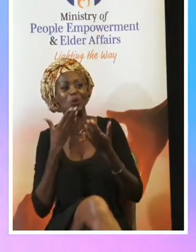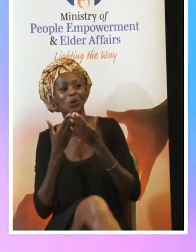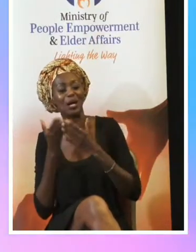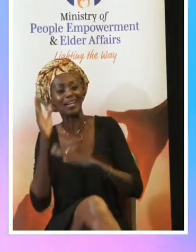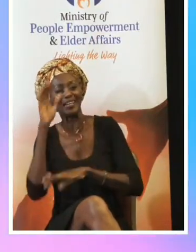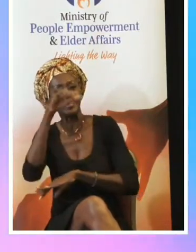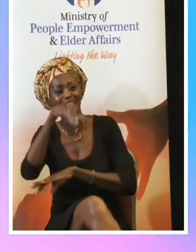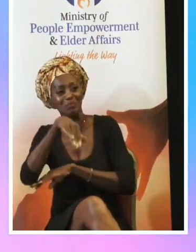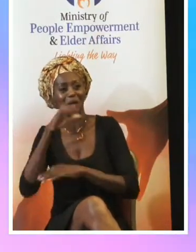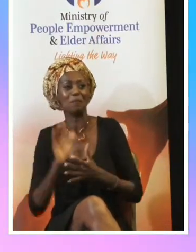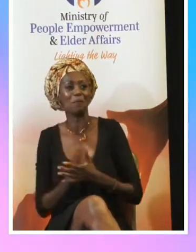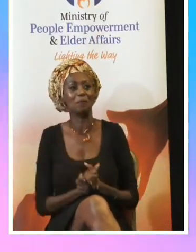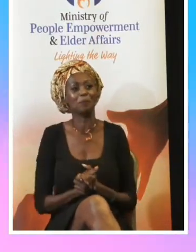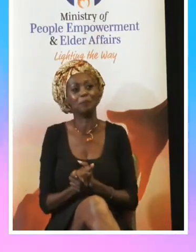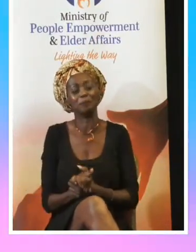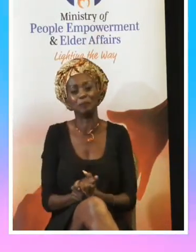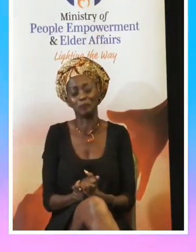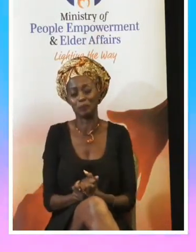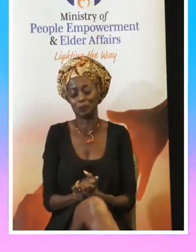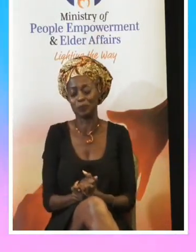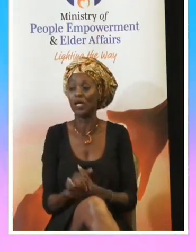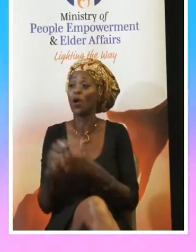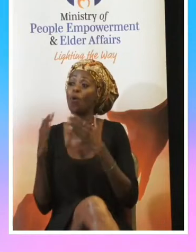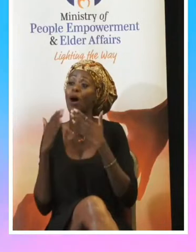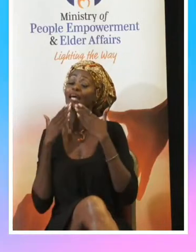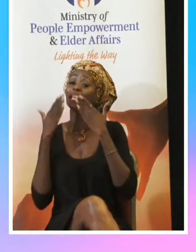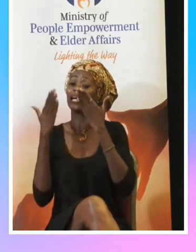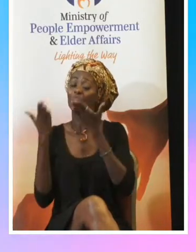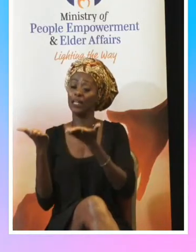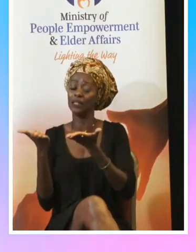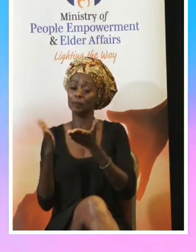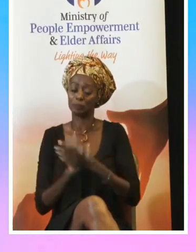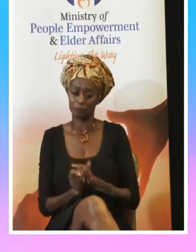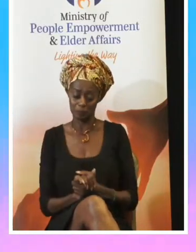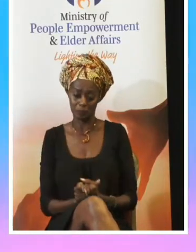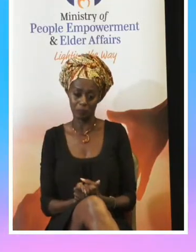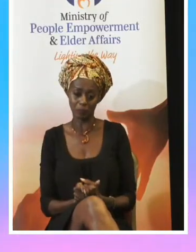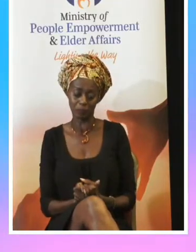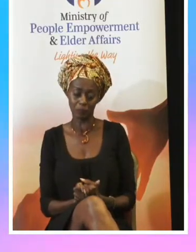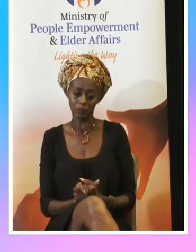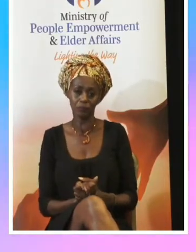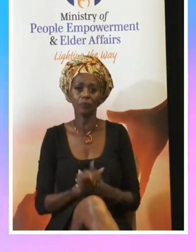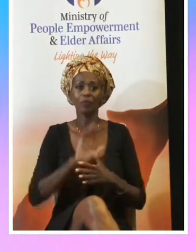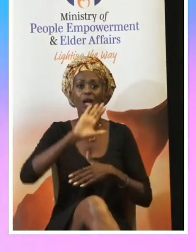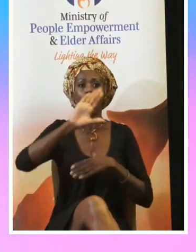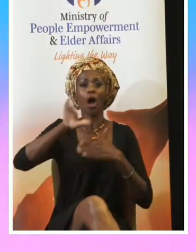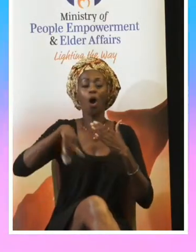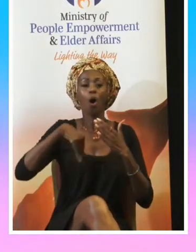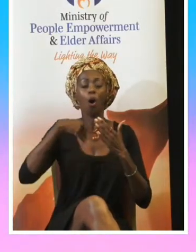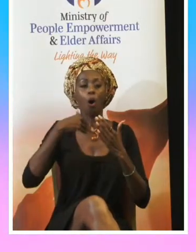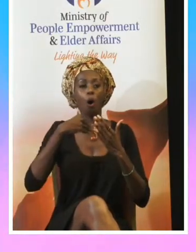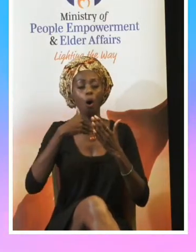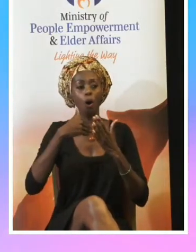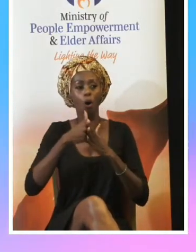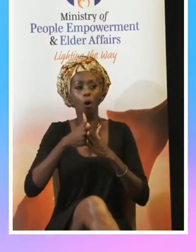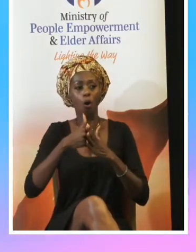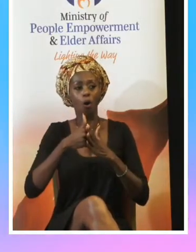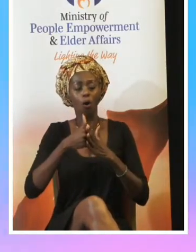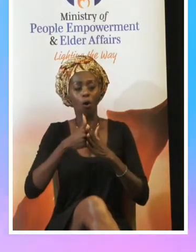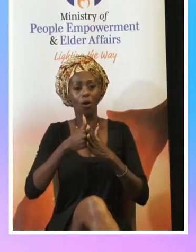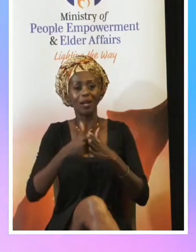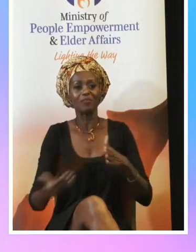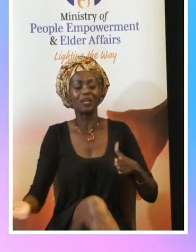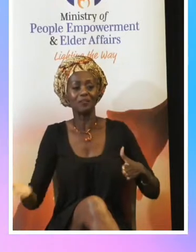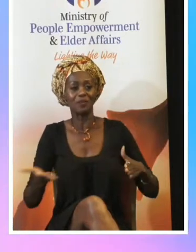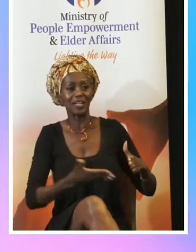P.S. Wilcher. We want to thank all of the invited, our deputy permanent secretary.